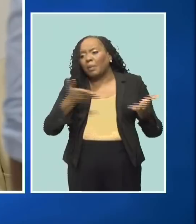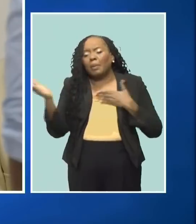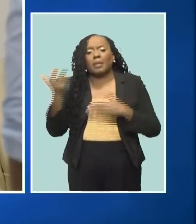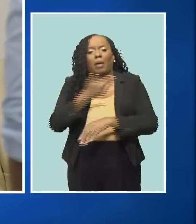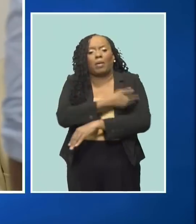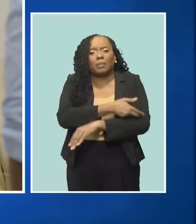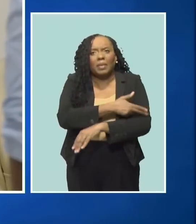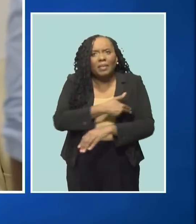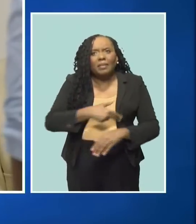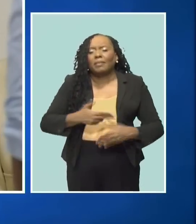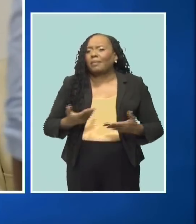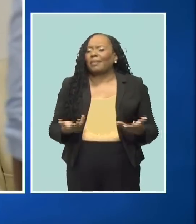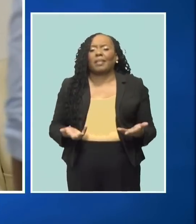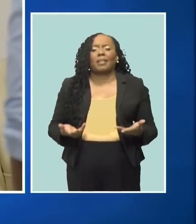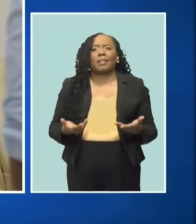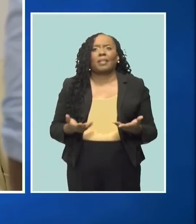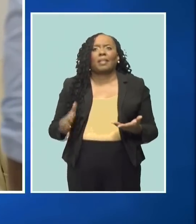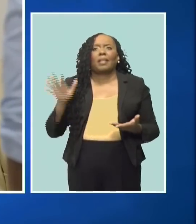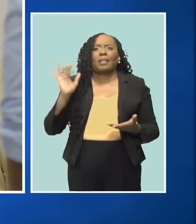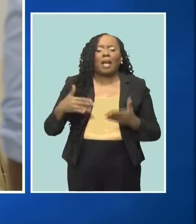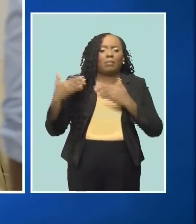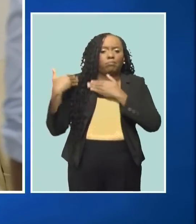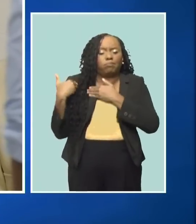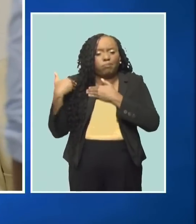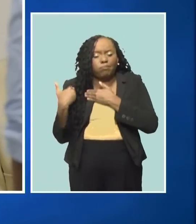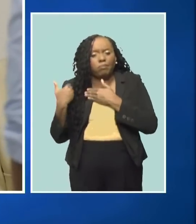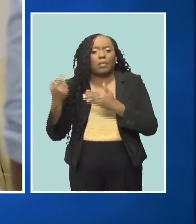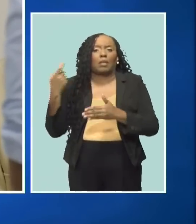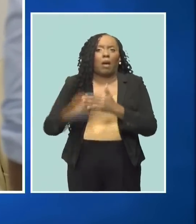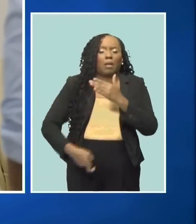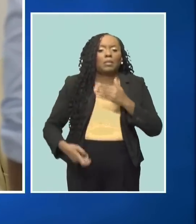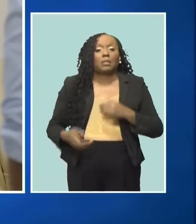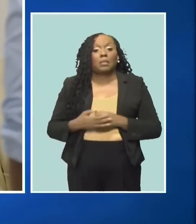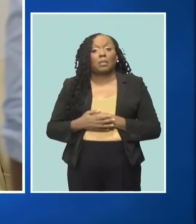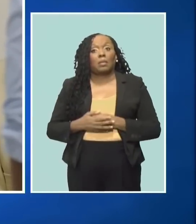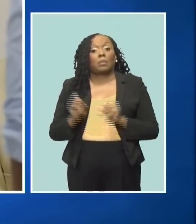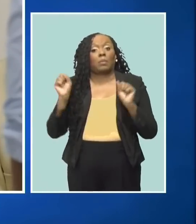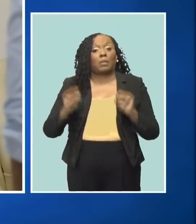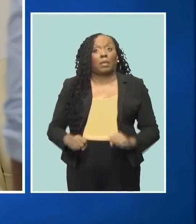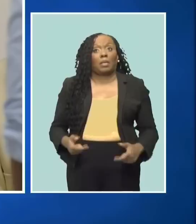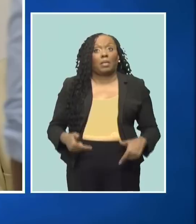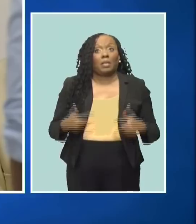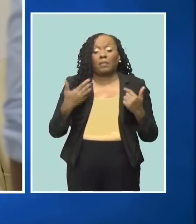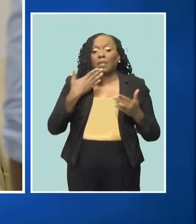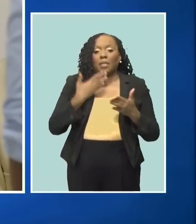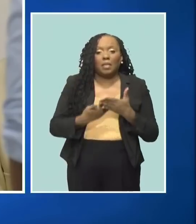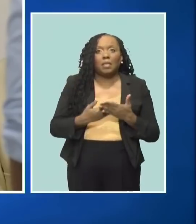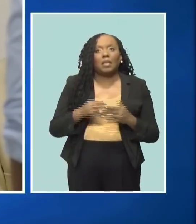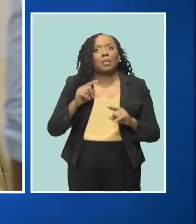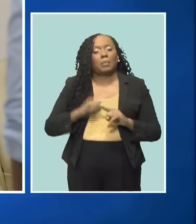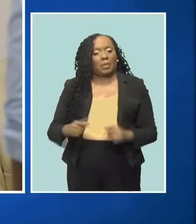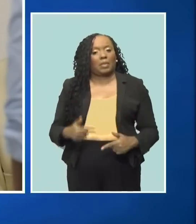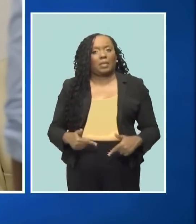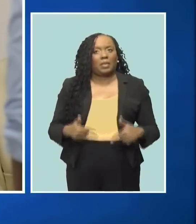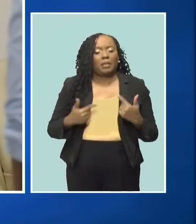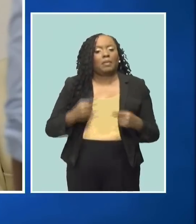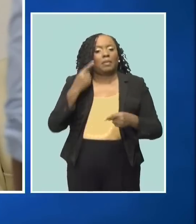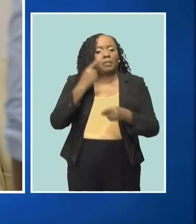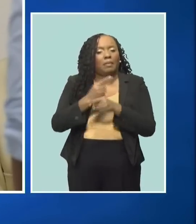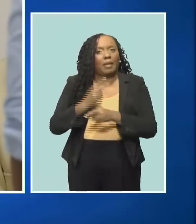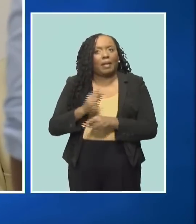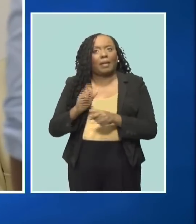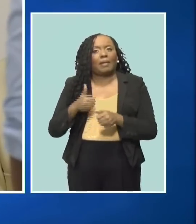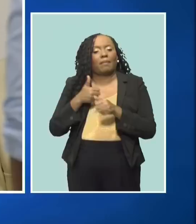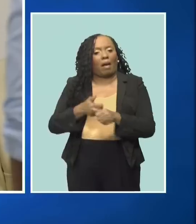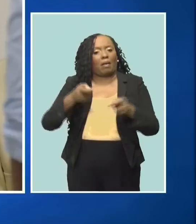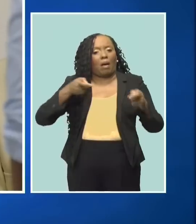in terms of how and where they sell. We can live good on this rock, but everybody got to live and live according to